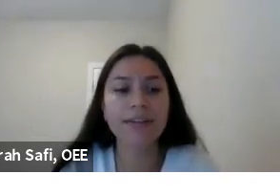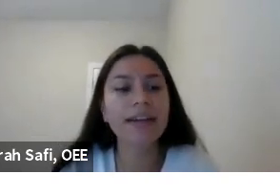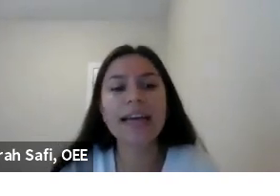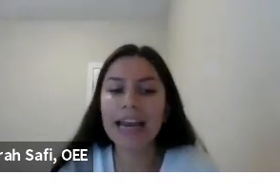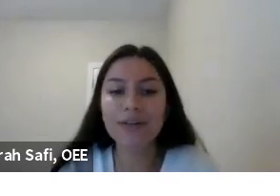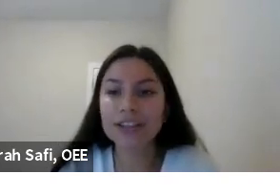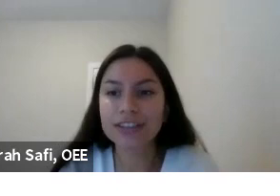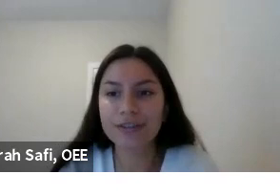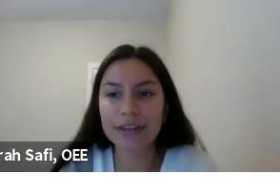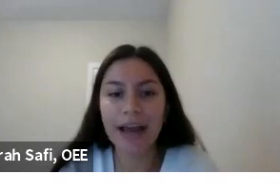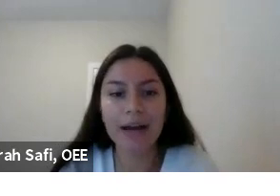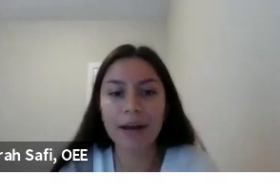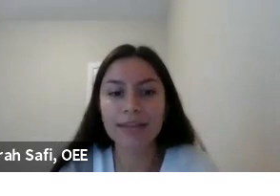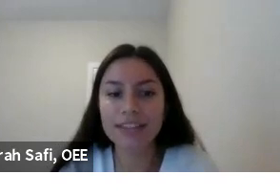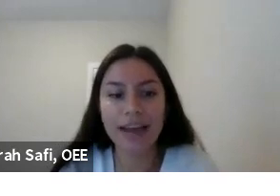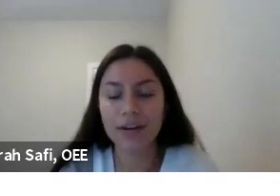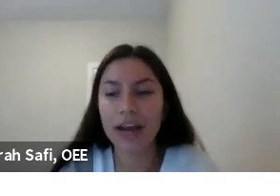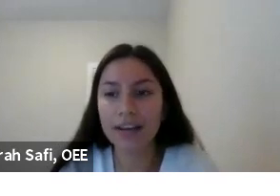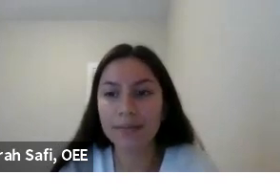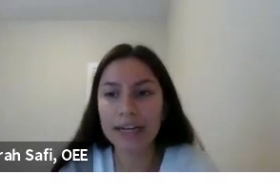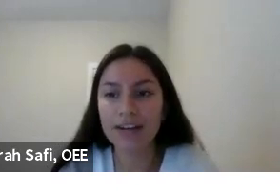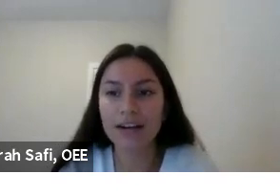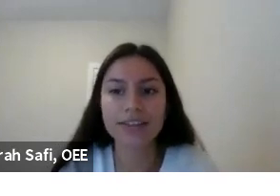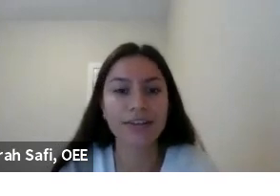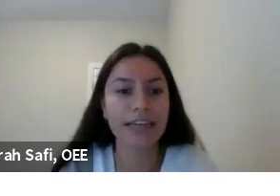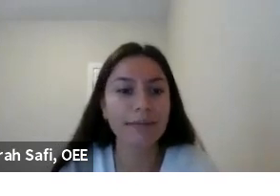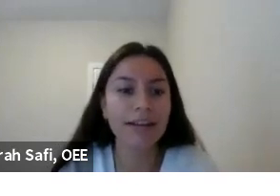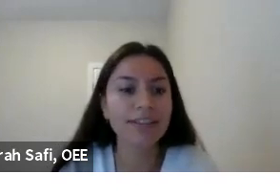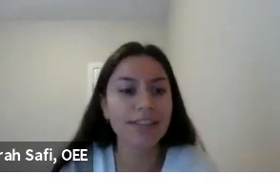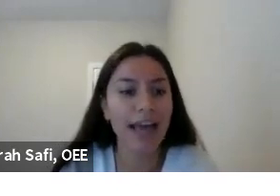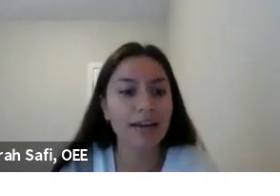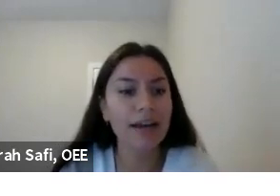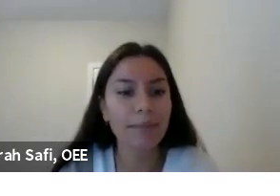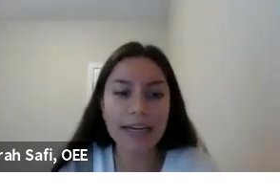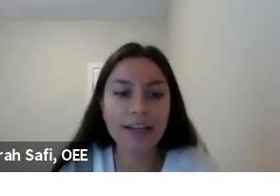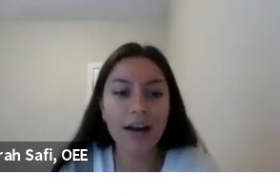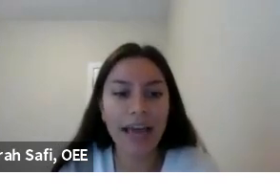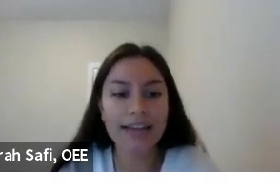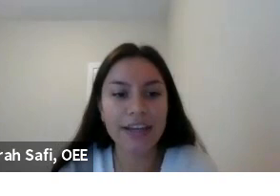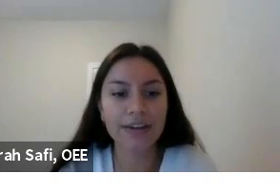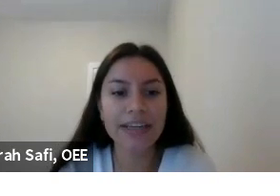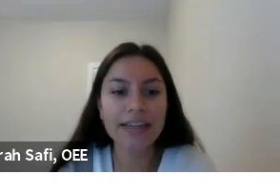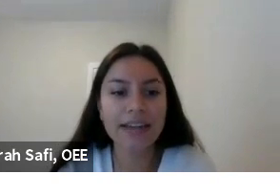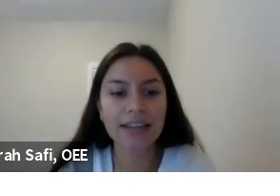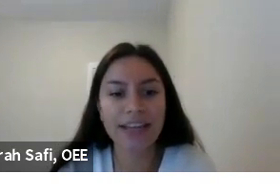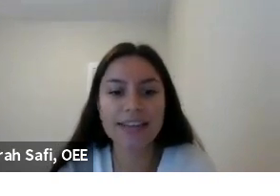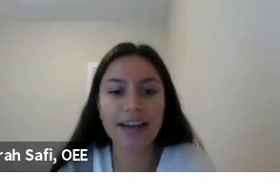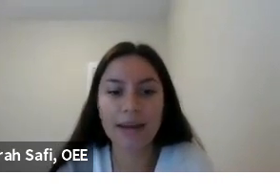finally, if you have any questions or feedback about this event or any other Money Talks, you can email us at